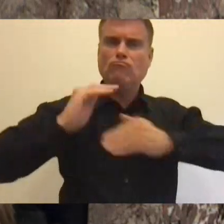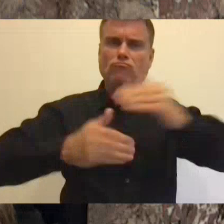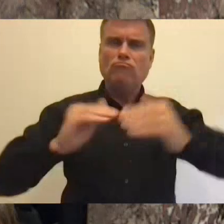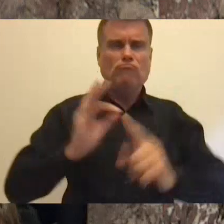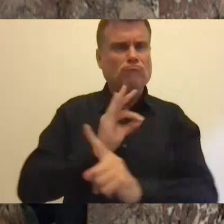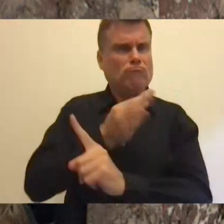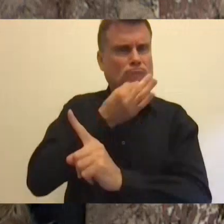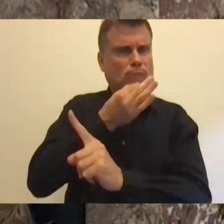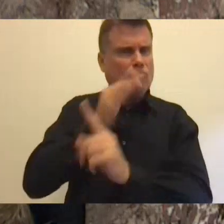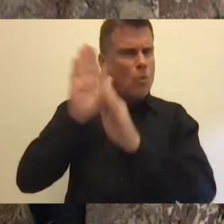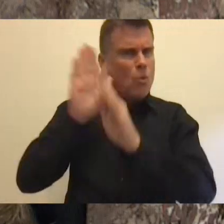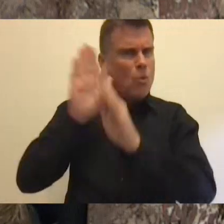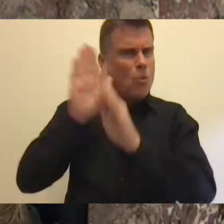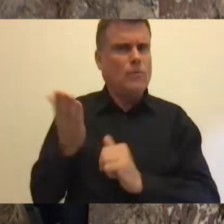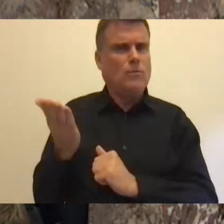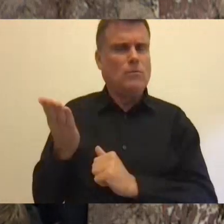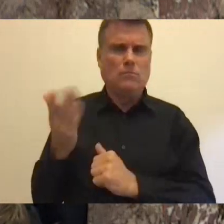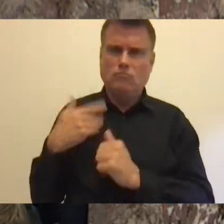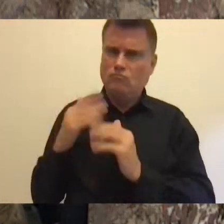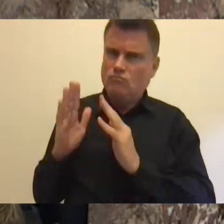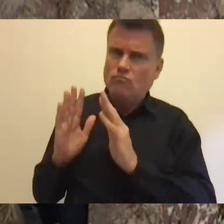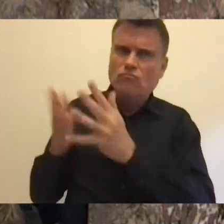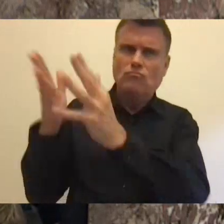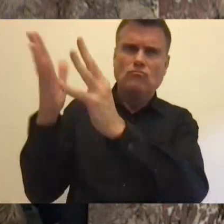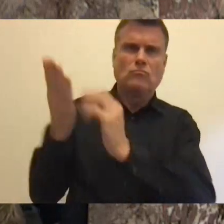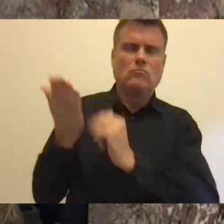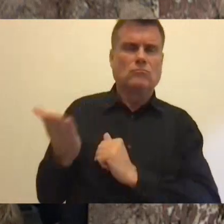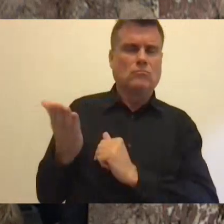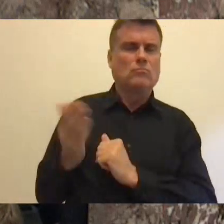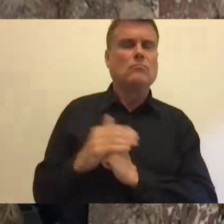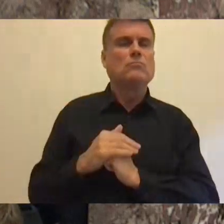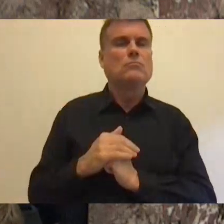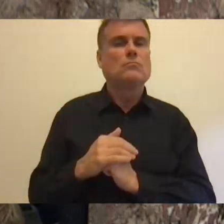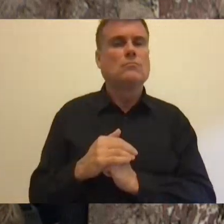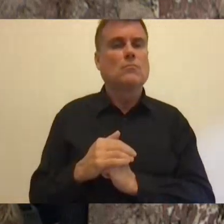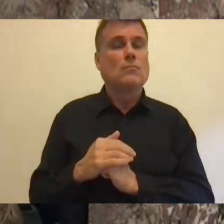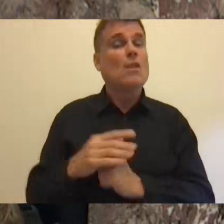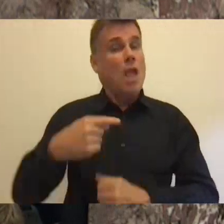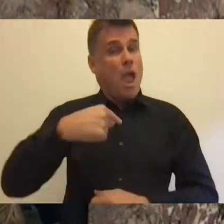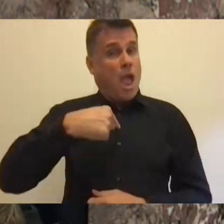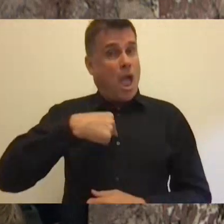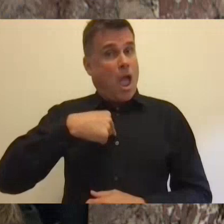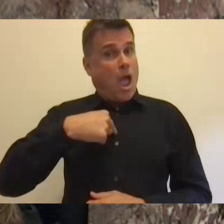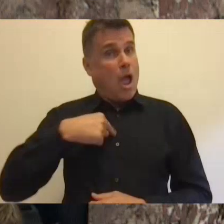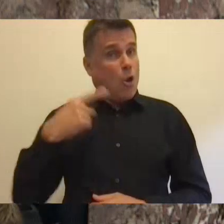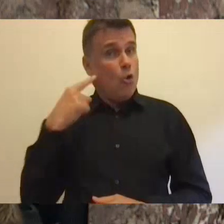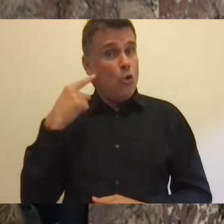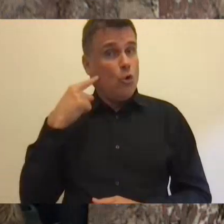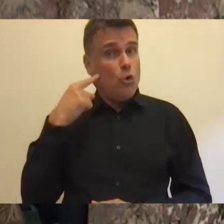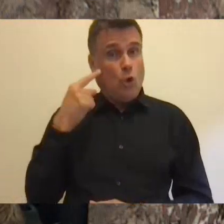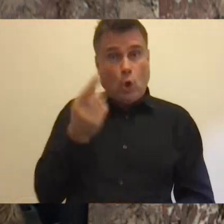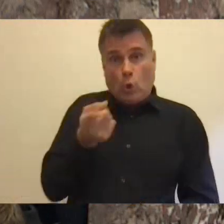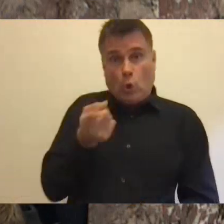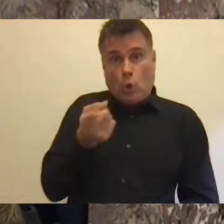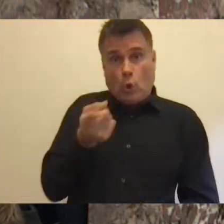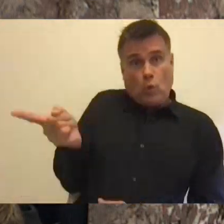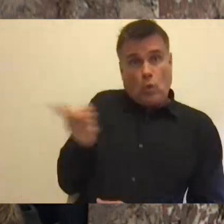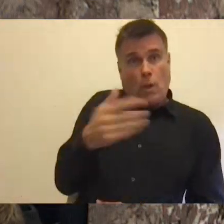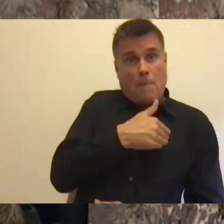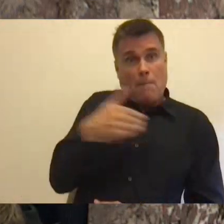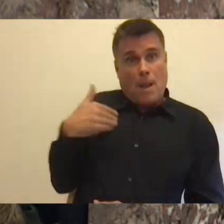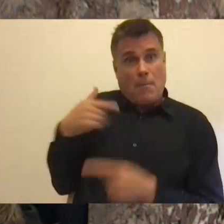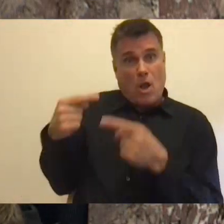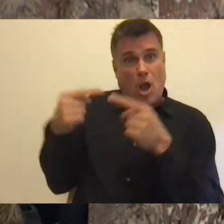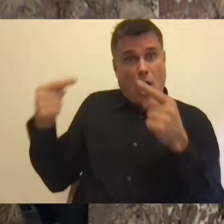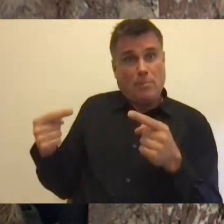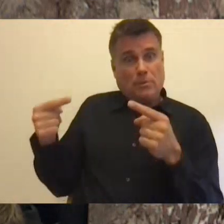I, in fact, Honourable Speaker, have heard members of the opposition brag, Honourable Speaker, that she was hired